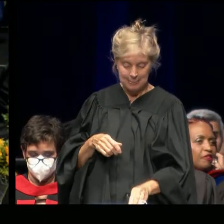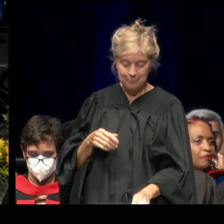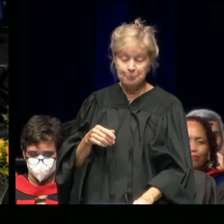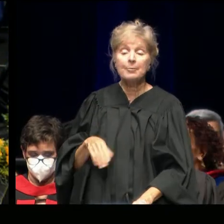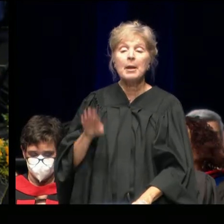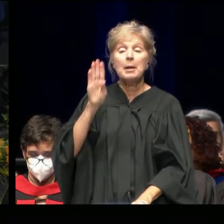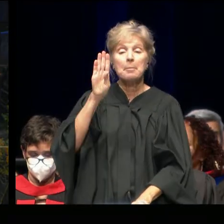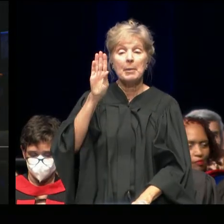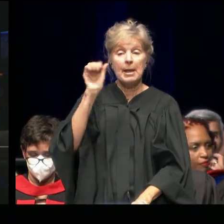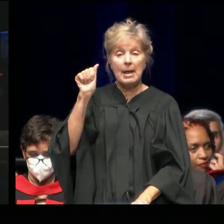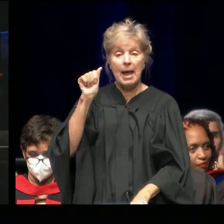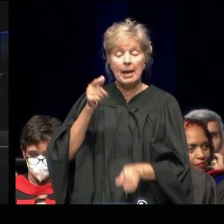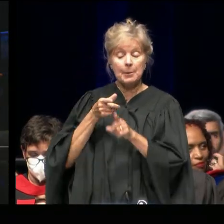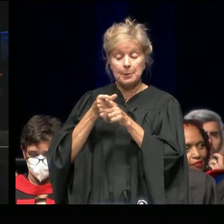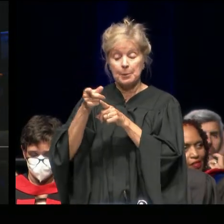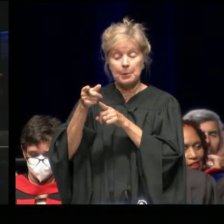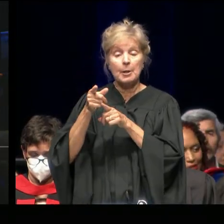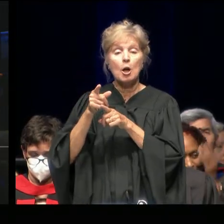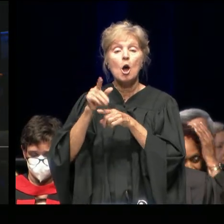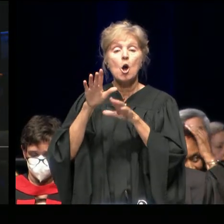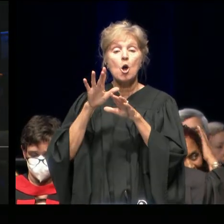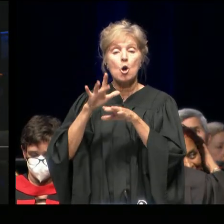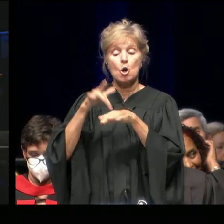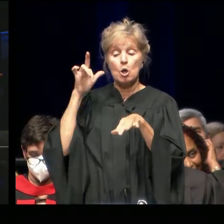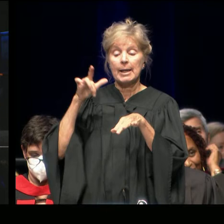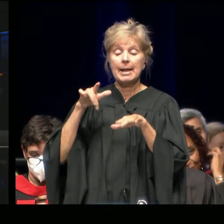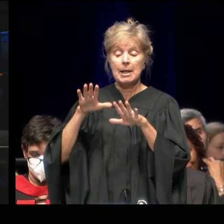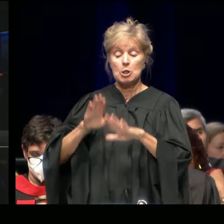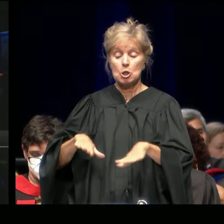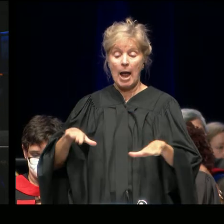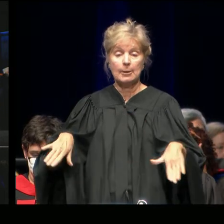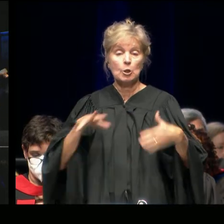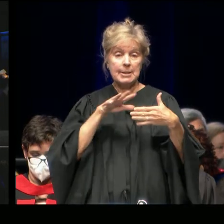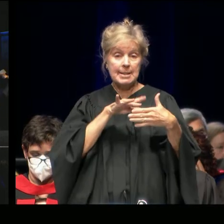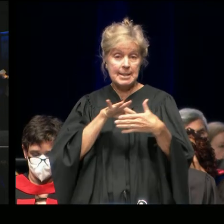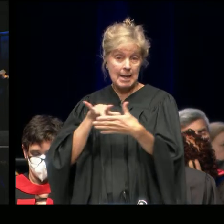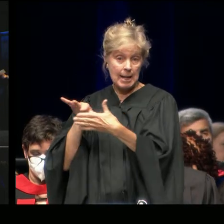Bachelor of Arts in Early Childhood Studies.